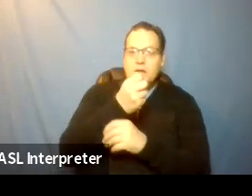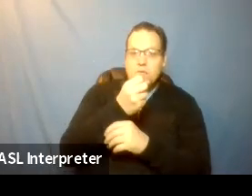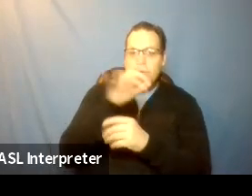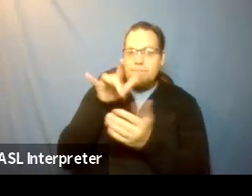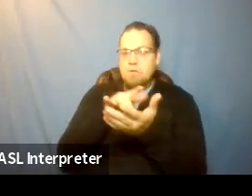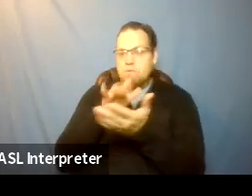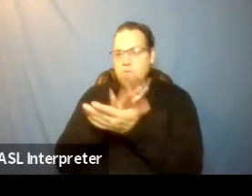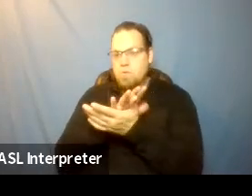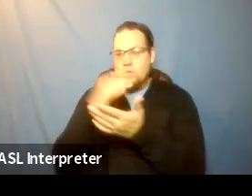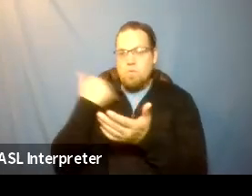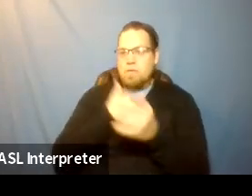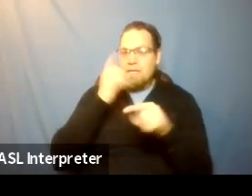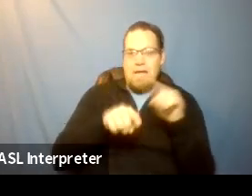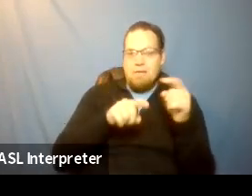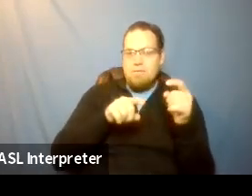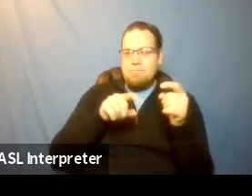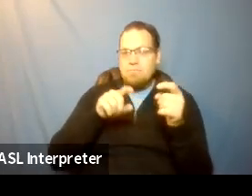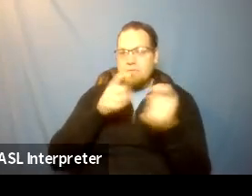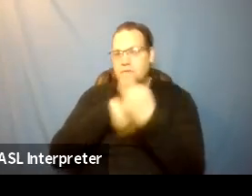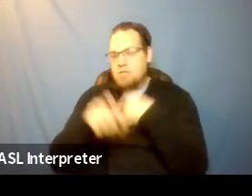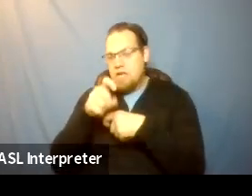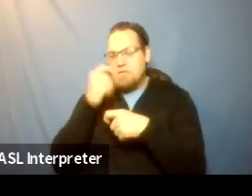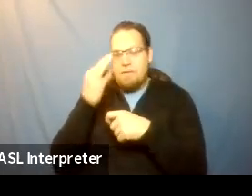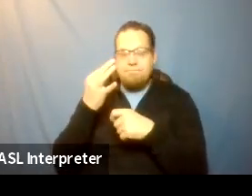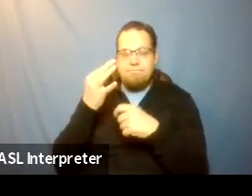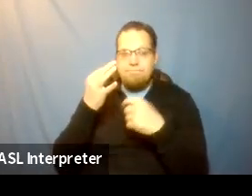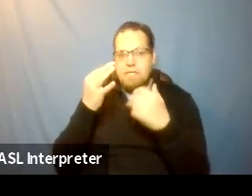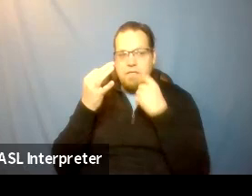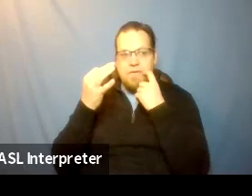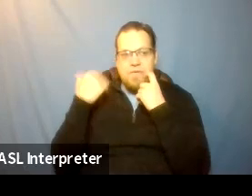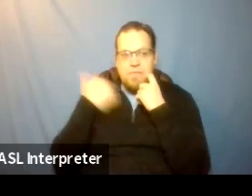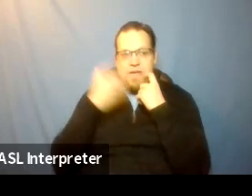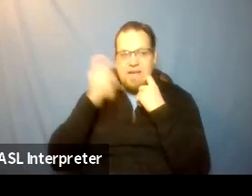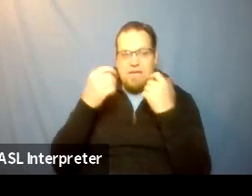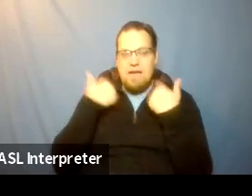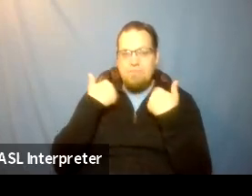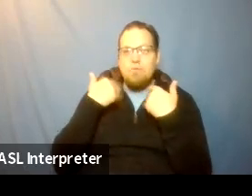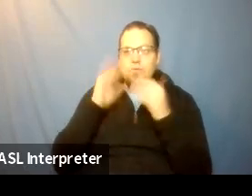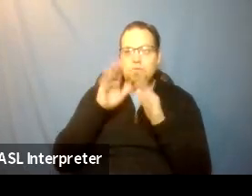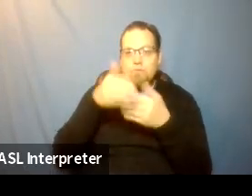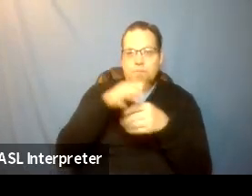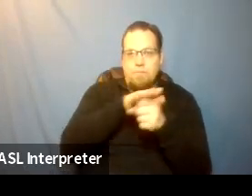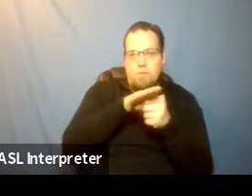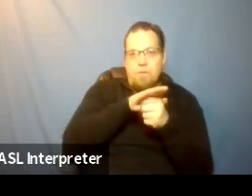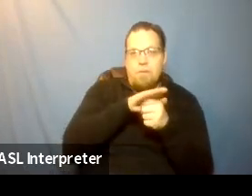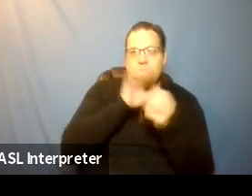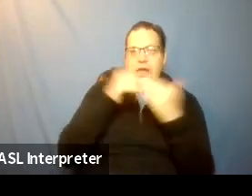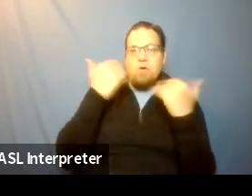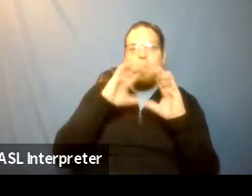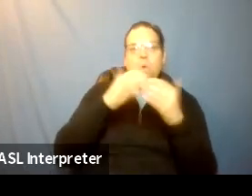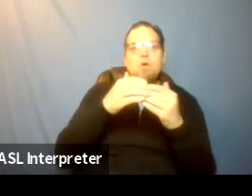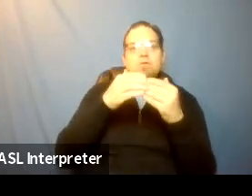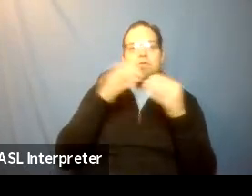elementary, then we couldn't make it, because we again, if we have to have room in those cohorts to be able to make that happen. But we're